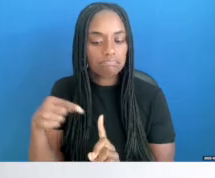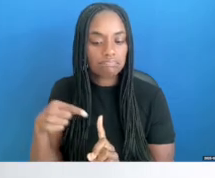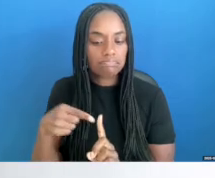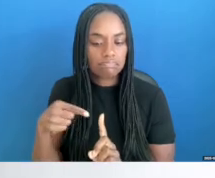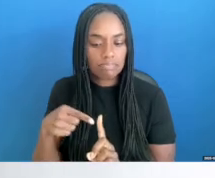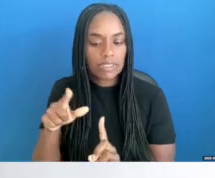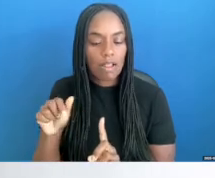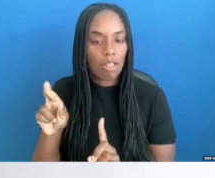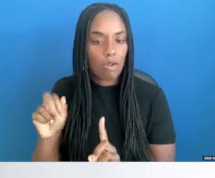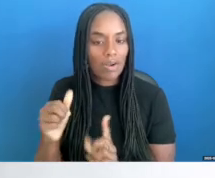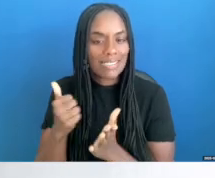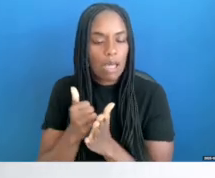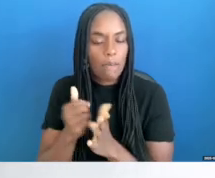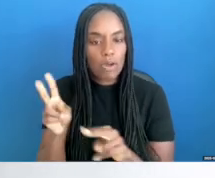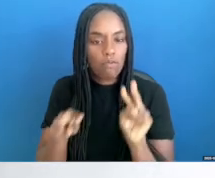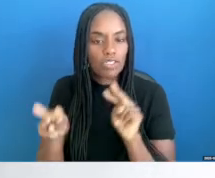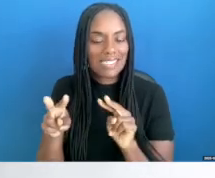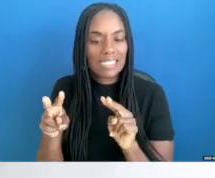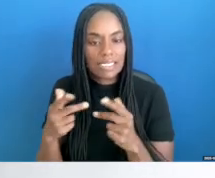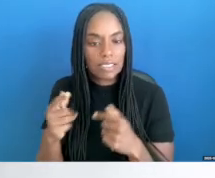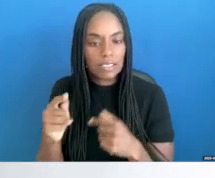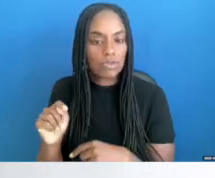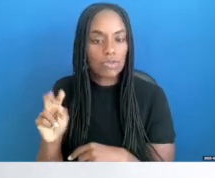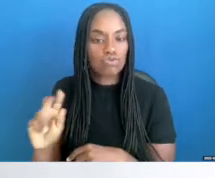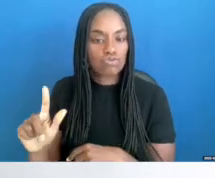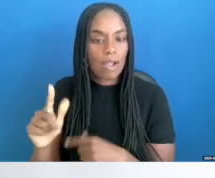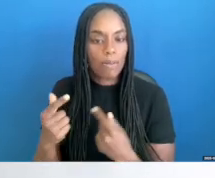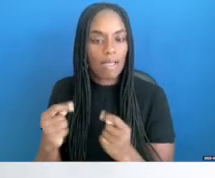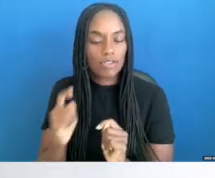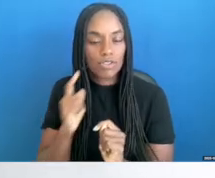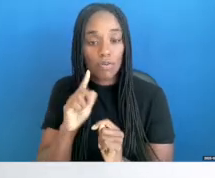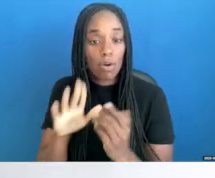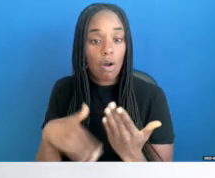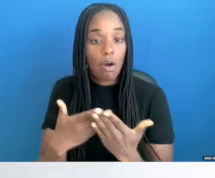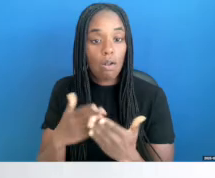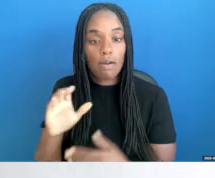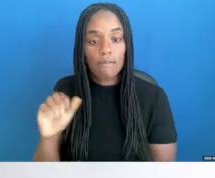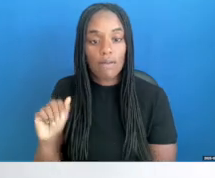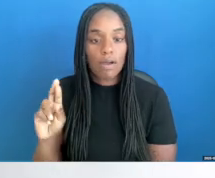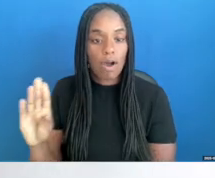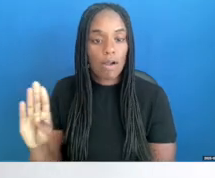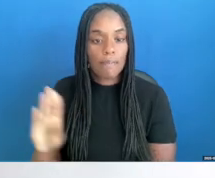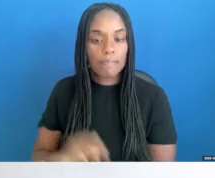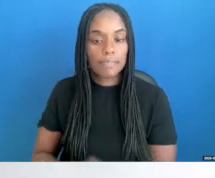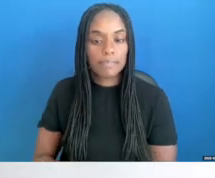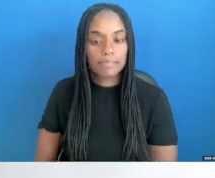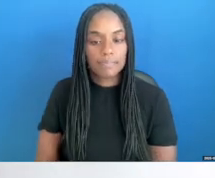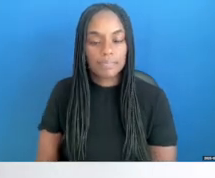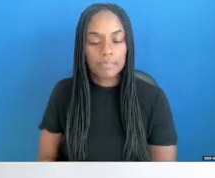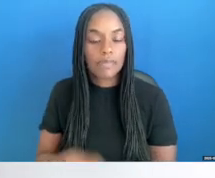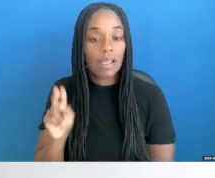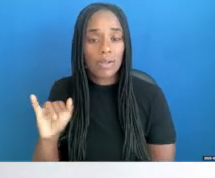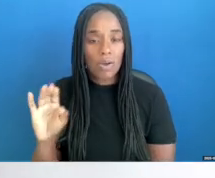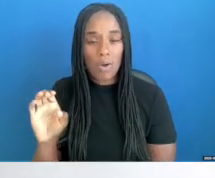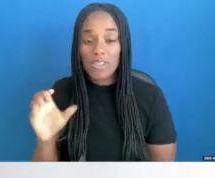oversee tribal efforts for all of CARB. And Marissa, I think there's a lot of names. So